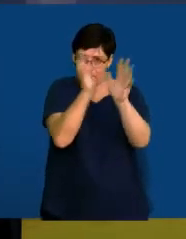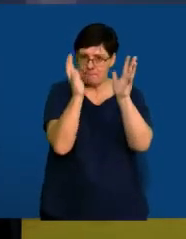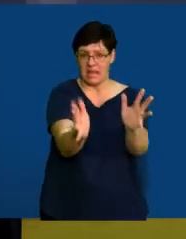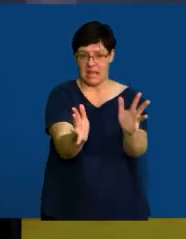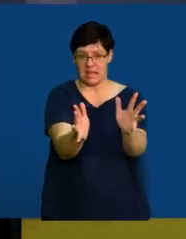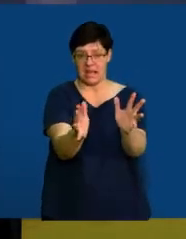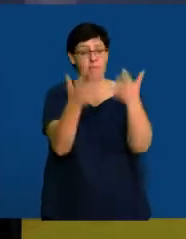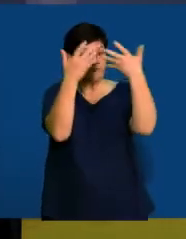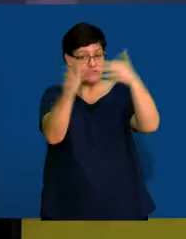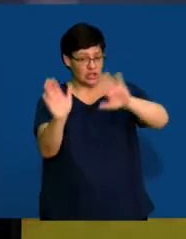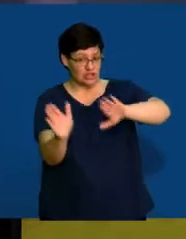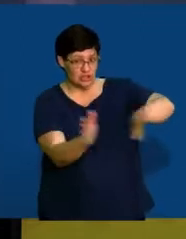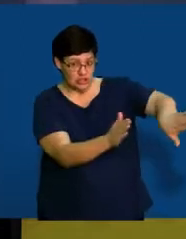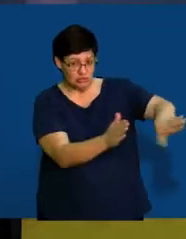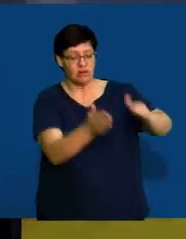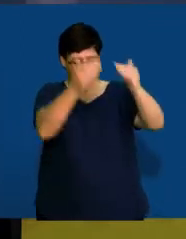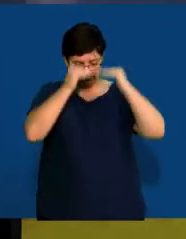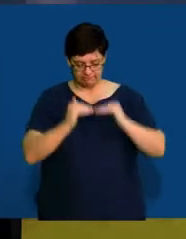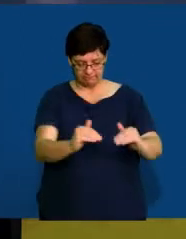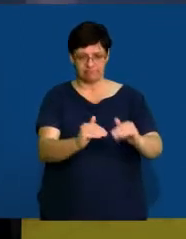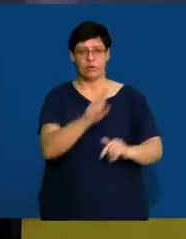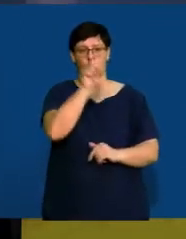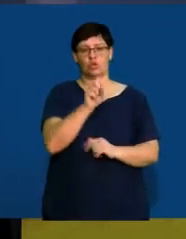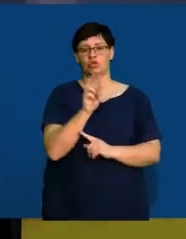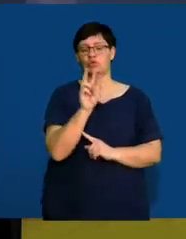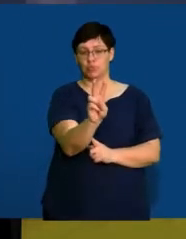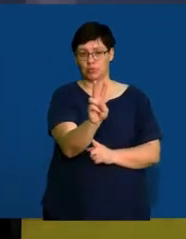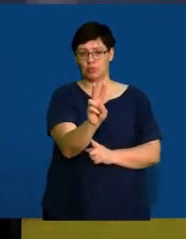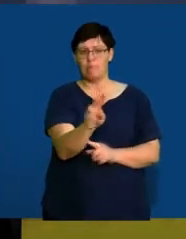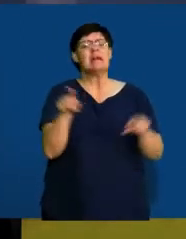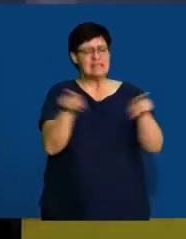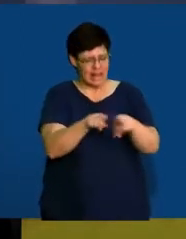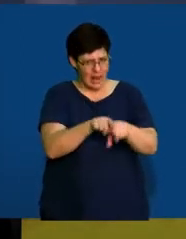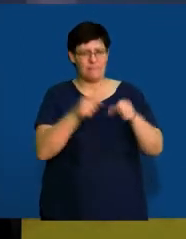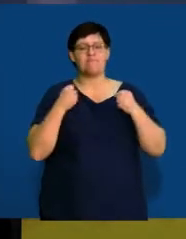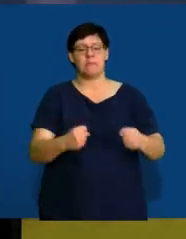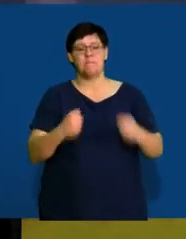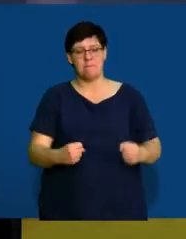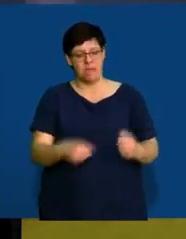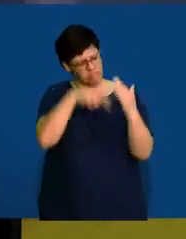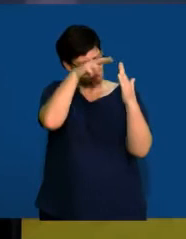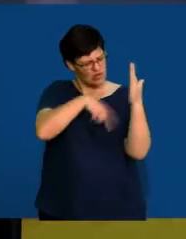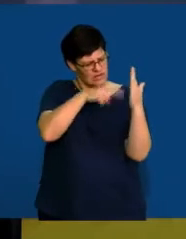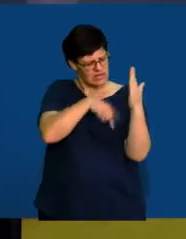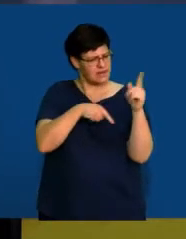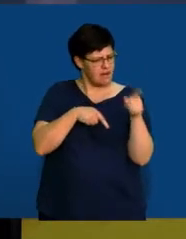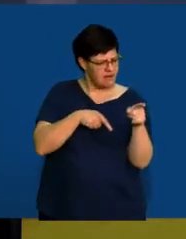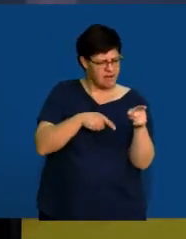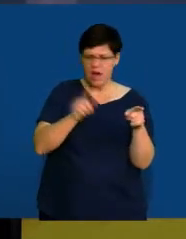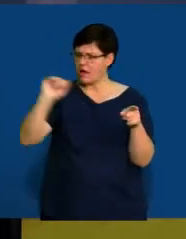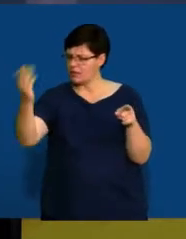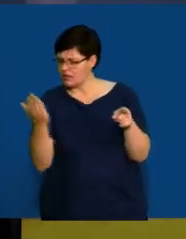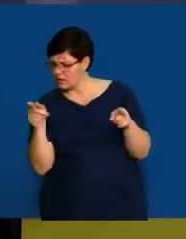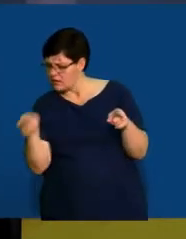Once completed, I'm going to read question 2 and do the same. Familiarize yourself with those